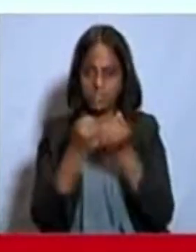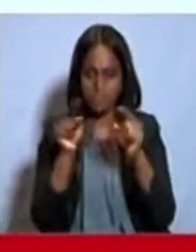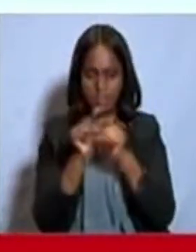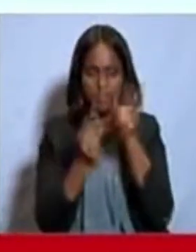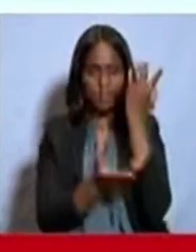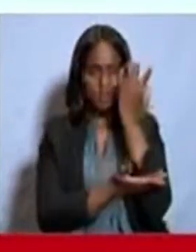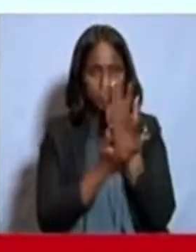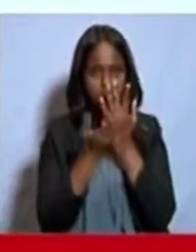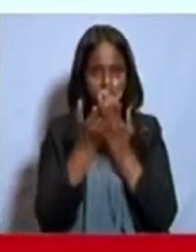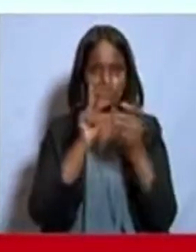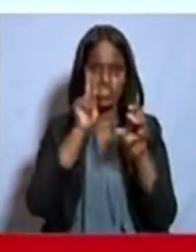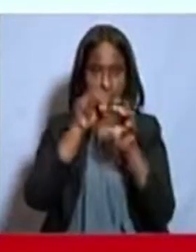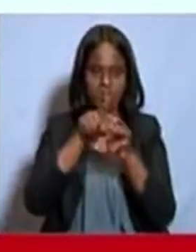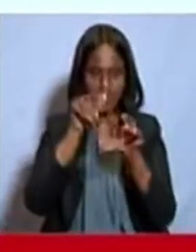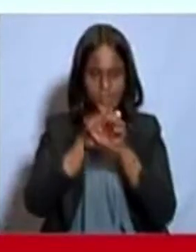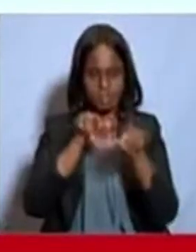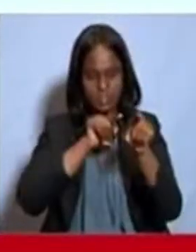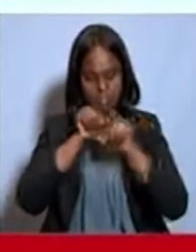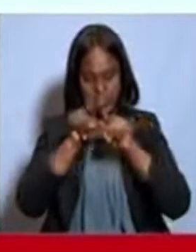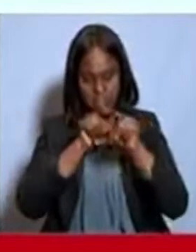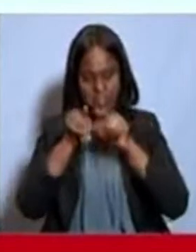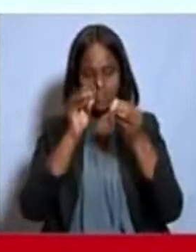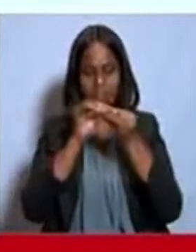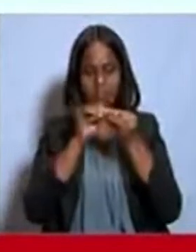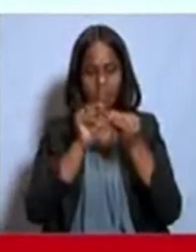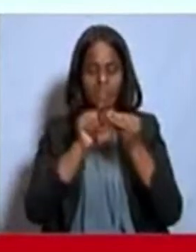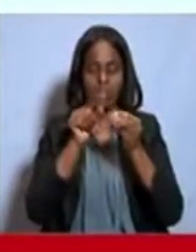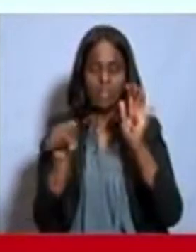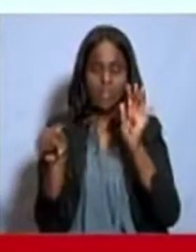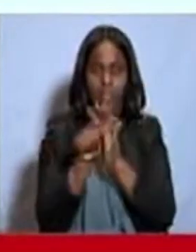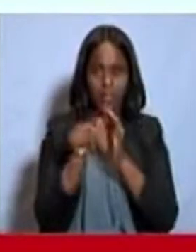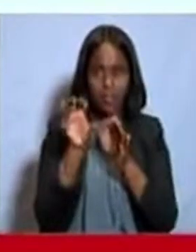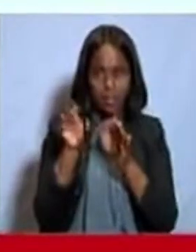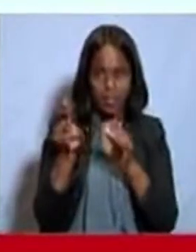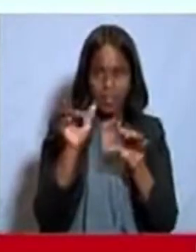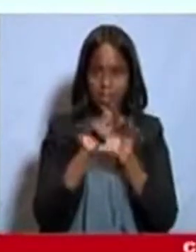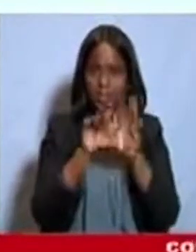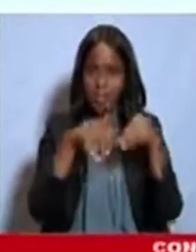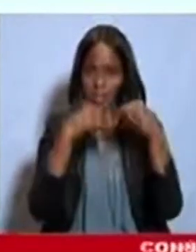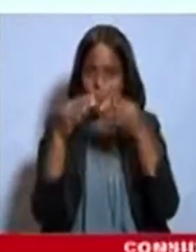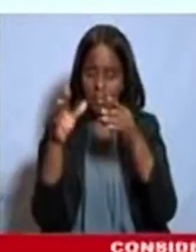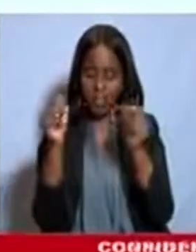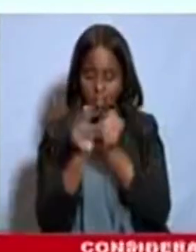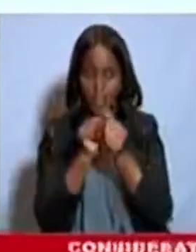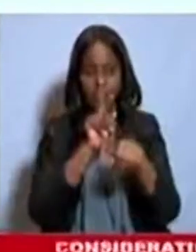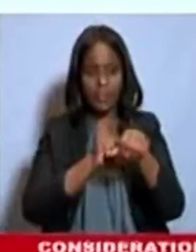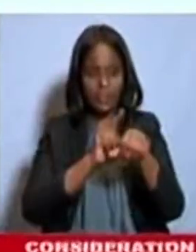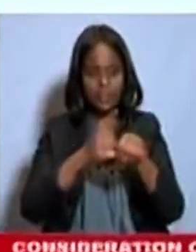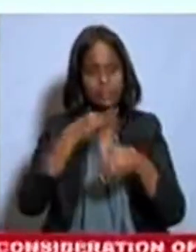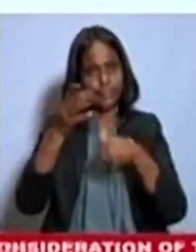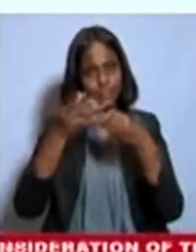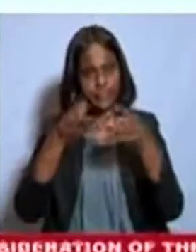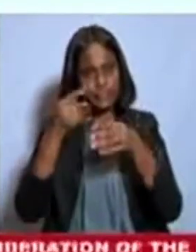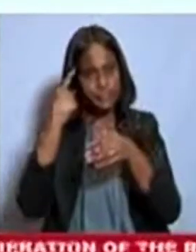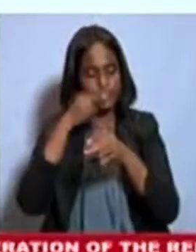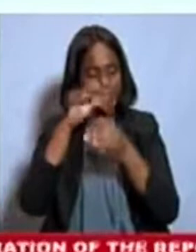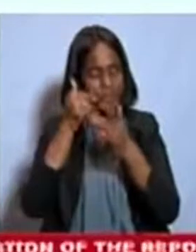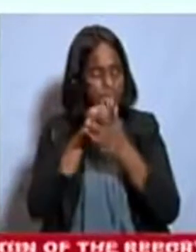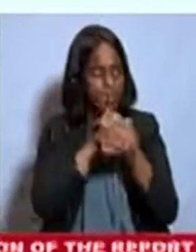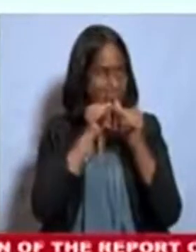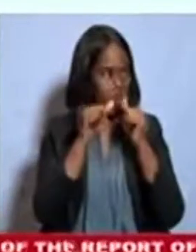enhancing the participation and competitiveness of the private sector in the supply and timely distribution of